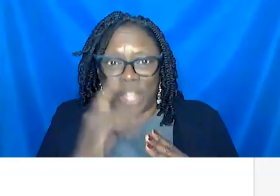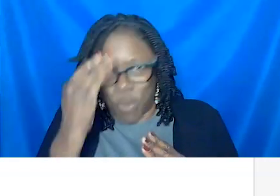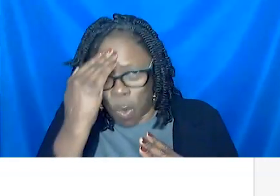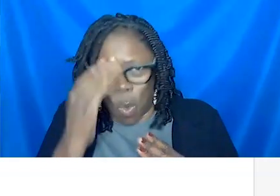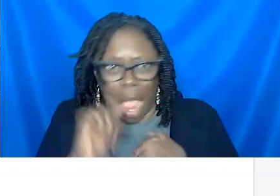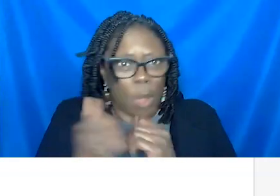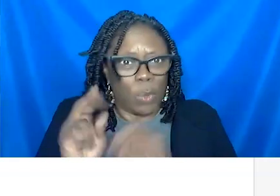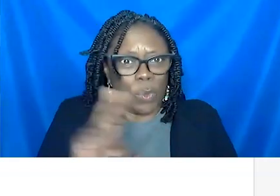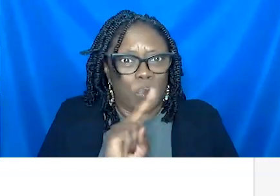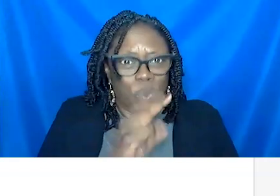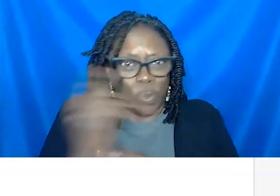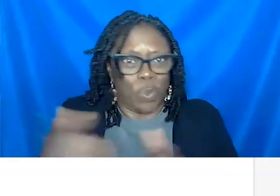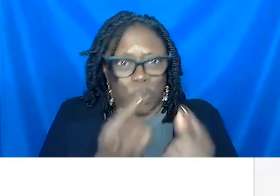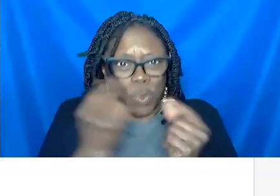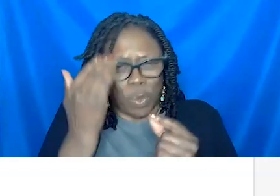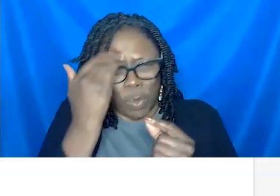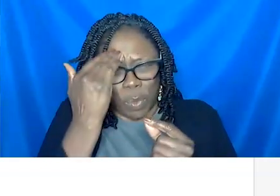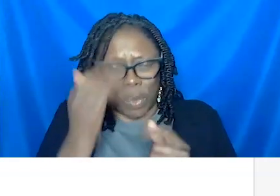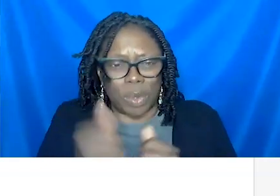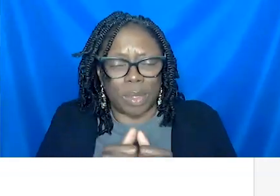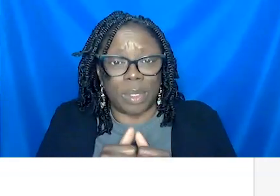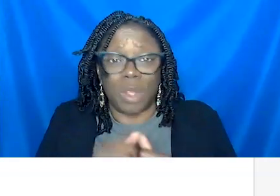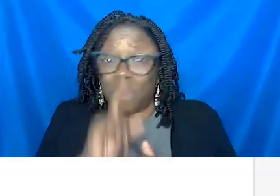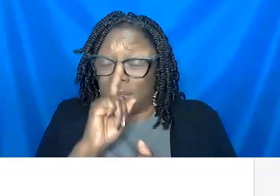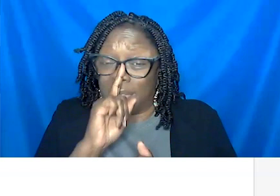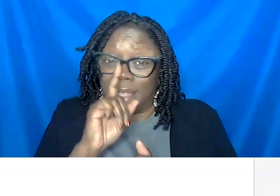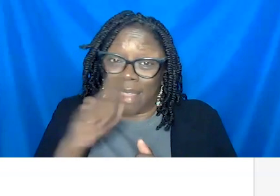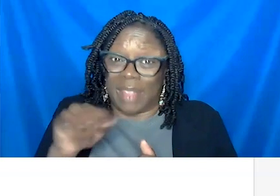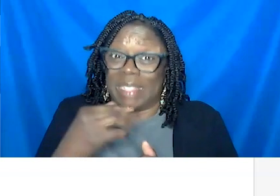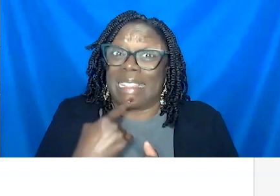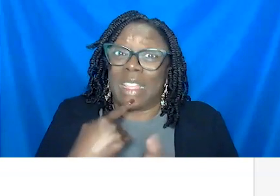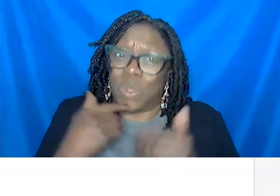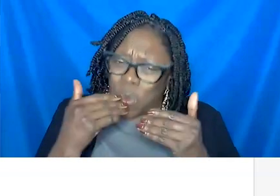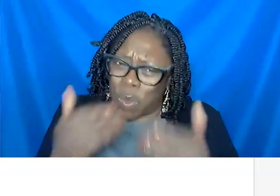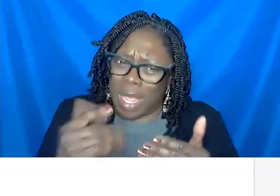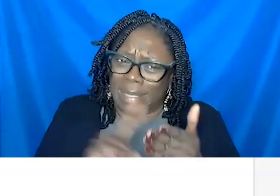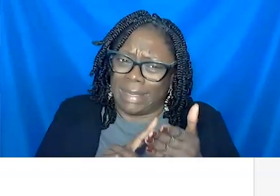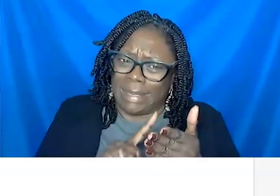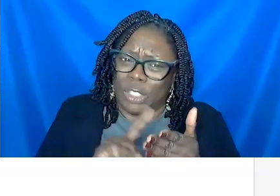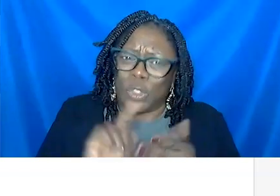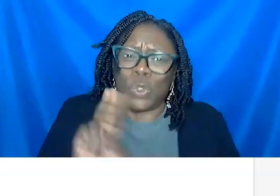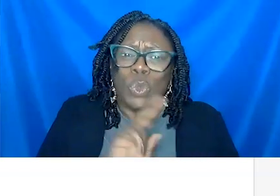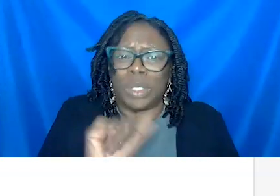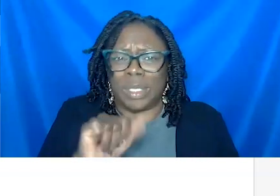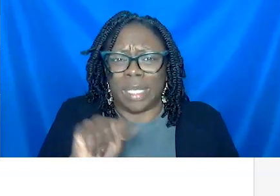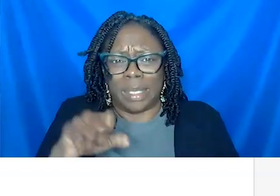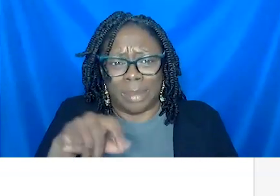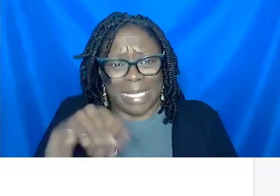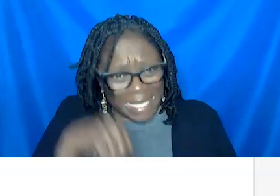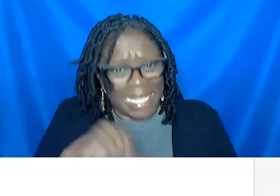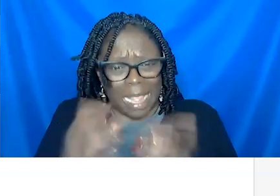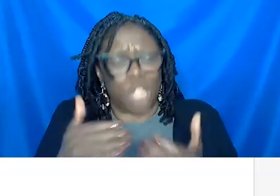it. And they're the ones who are actually saying, okay, go ahead and use ChatGPT in the class. Some of them are even